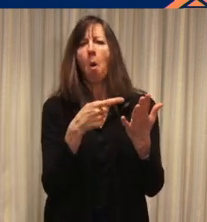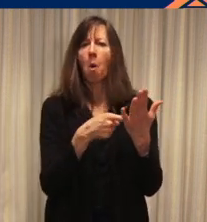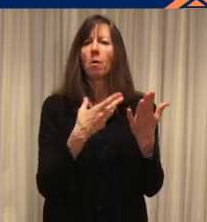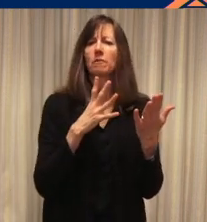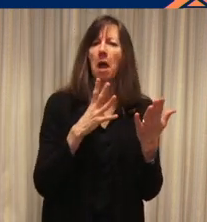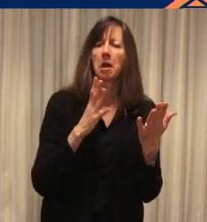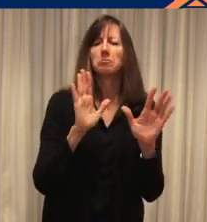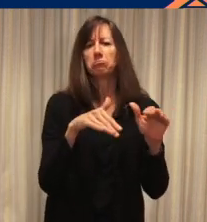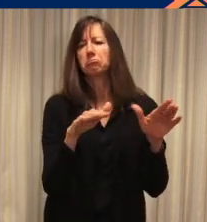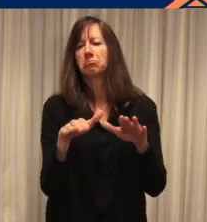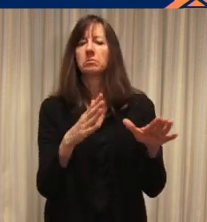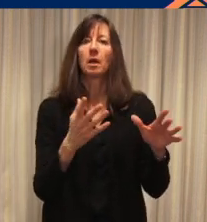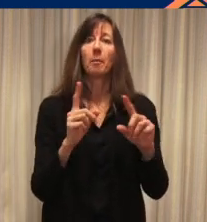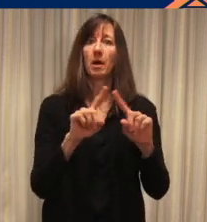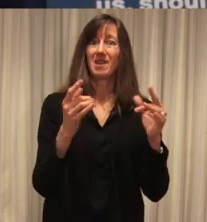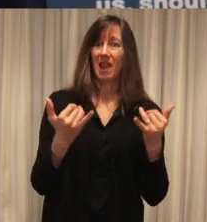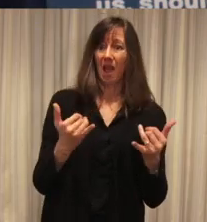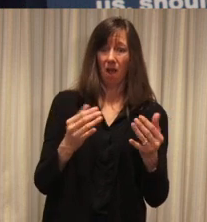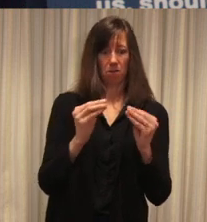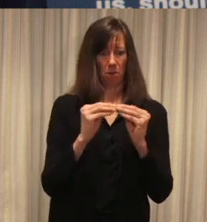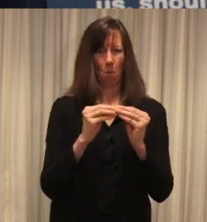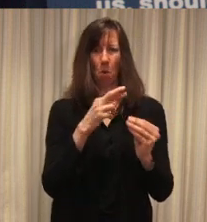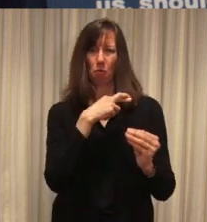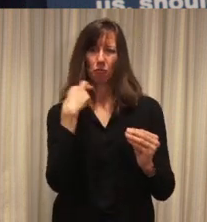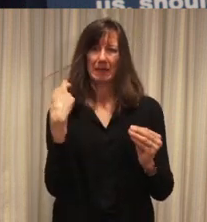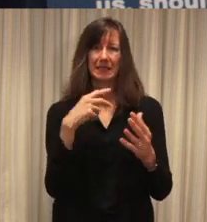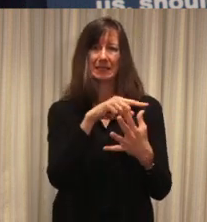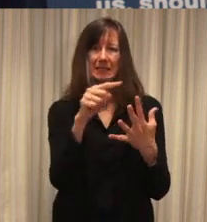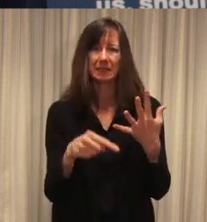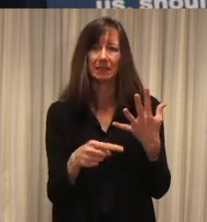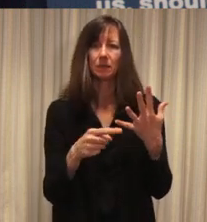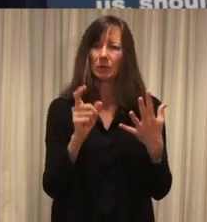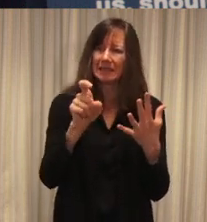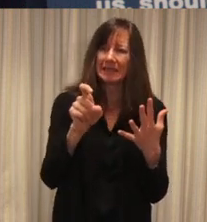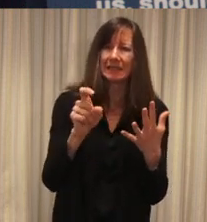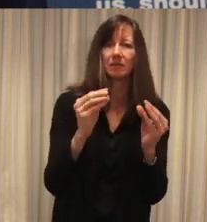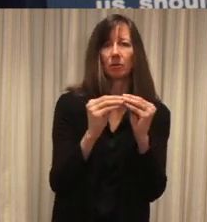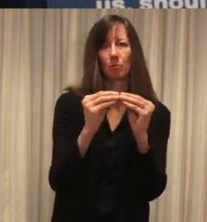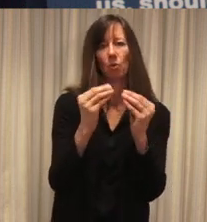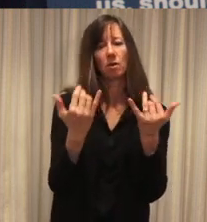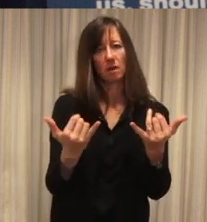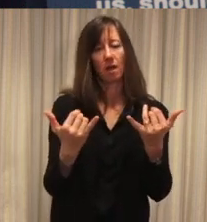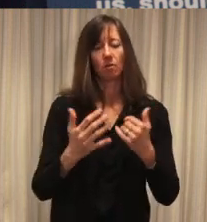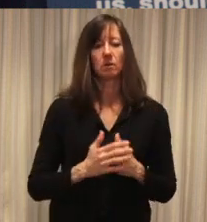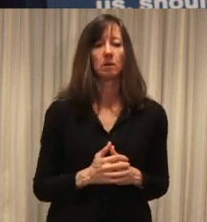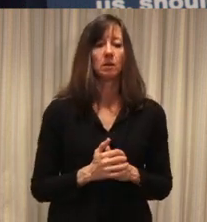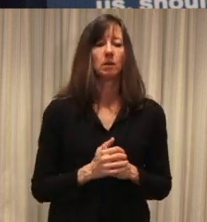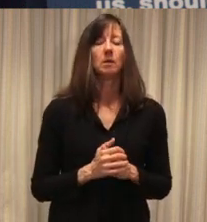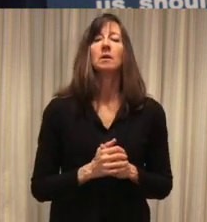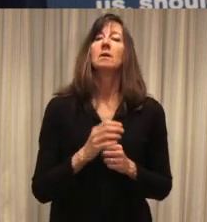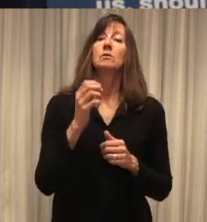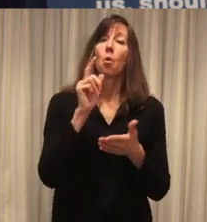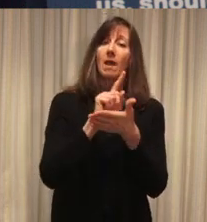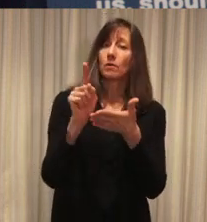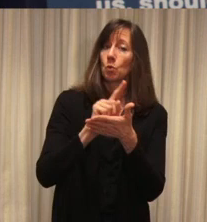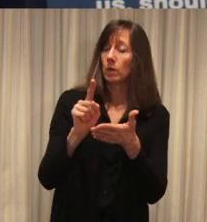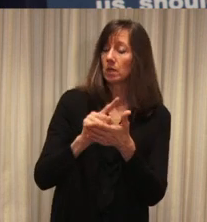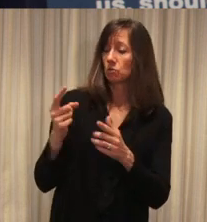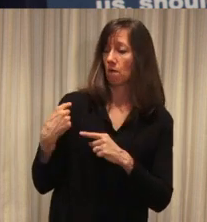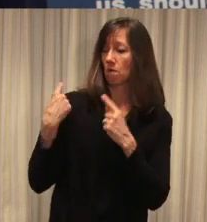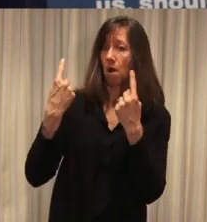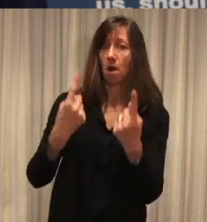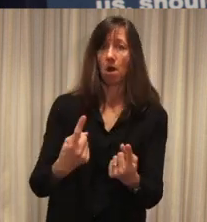greater risk now. So I've been convening each week our recovery task force with